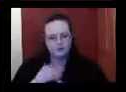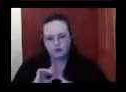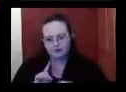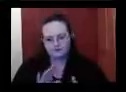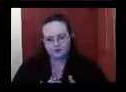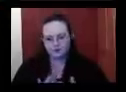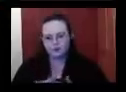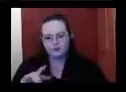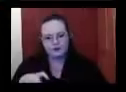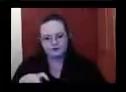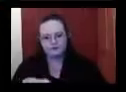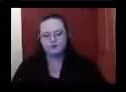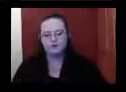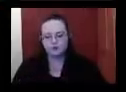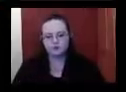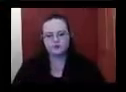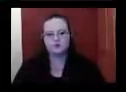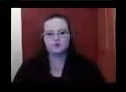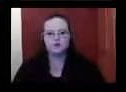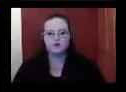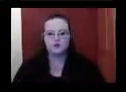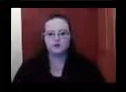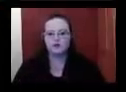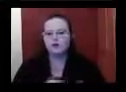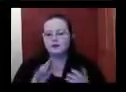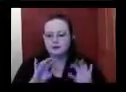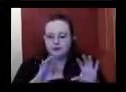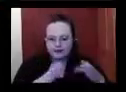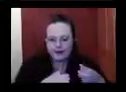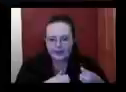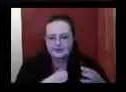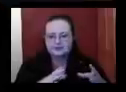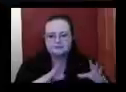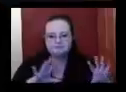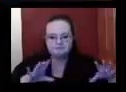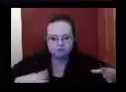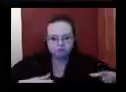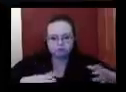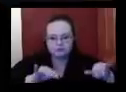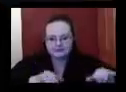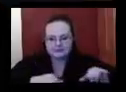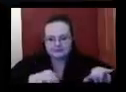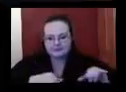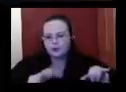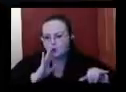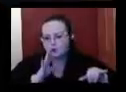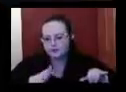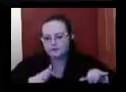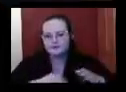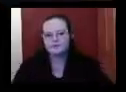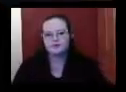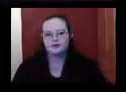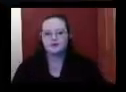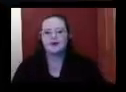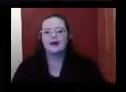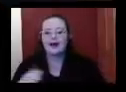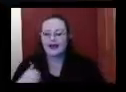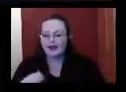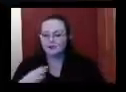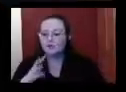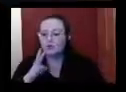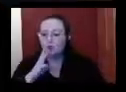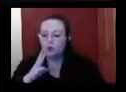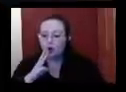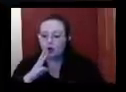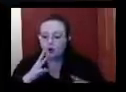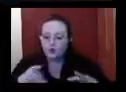day. Students will be cohorted as much as possible. We've continued to install bottle fillers as